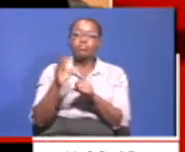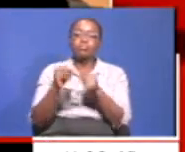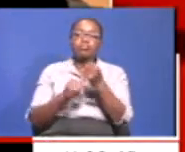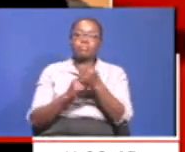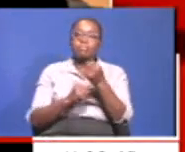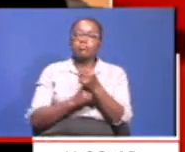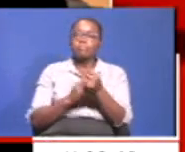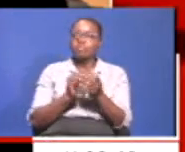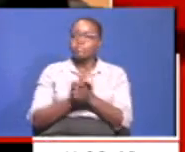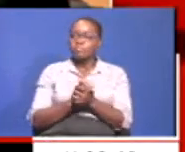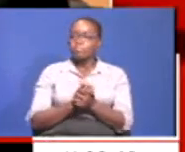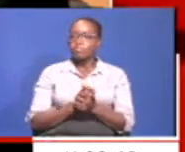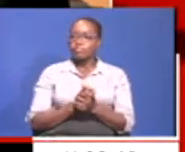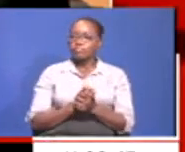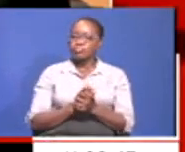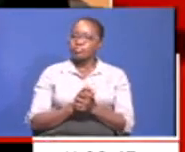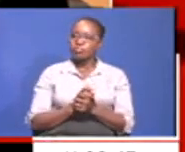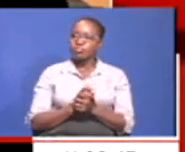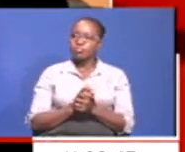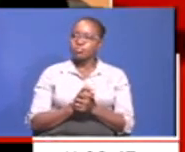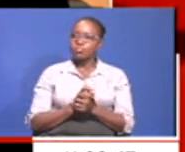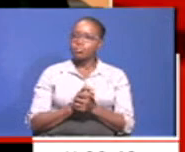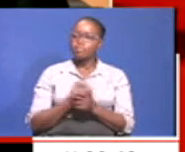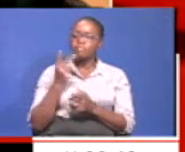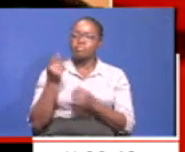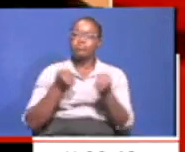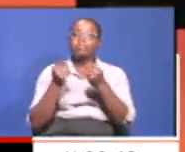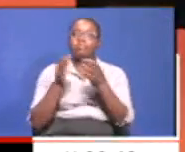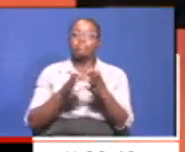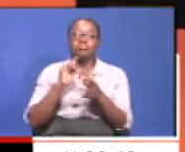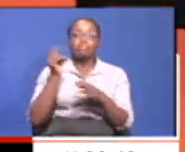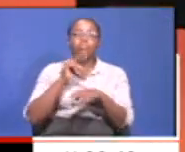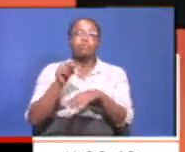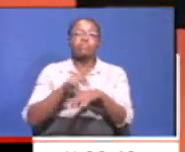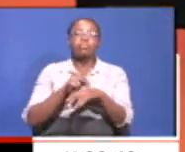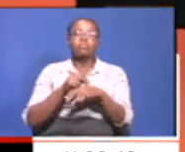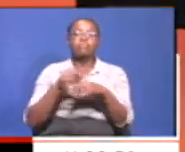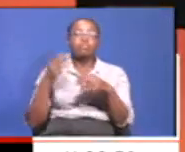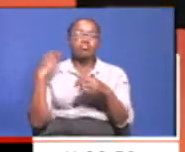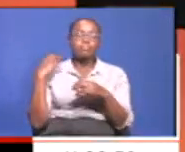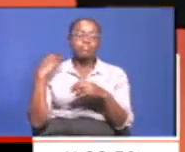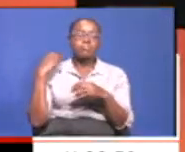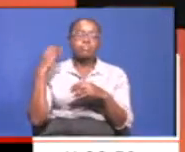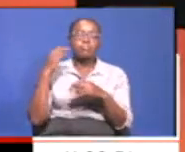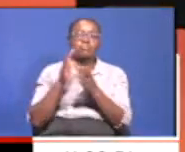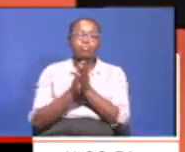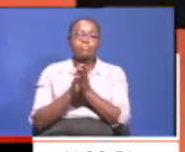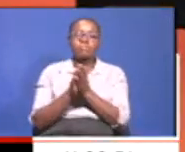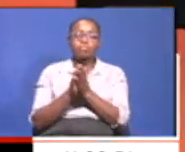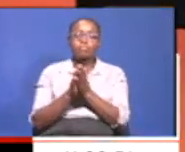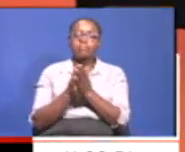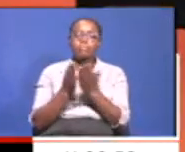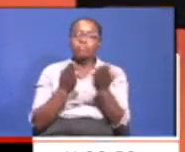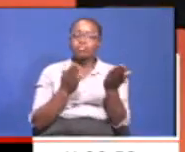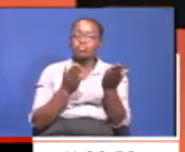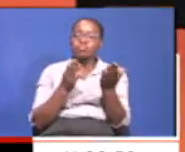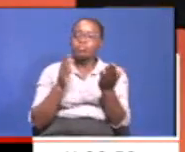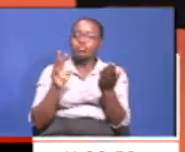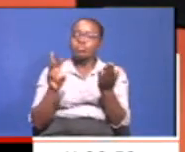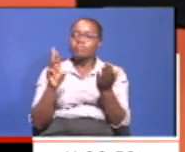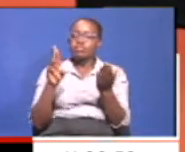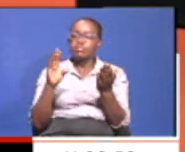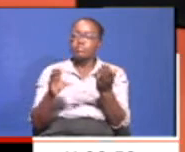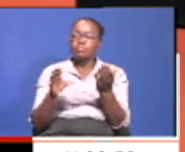You're welcome. Well, 2 rally drivers who will be in the Kenya National Rally Championship class of the WRC Safari